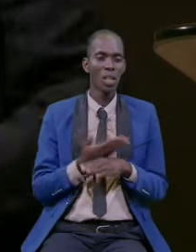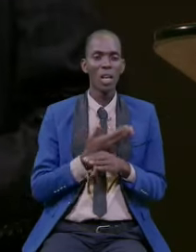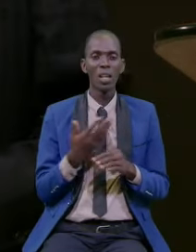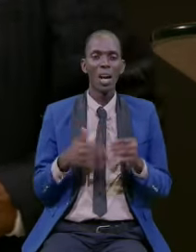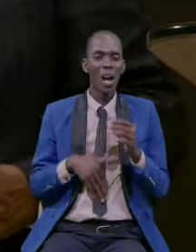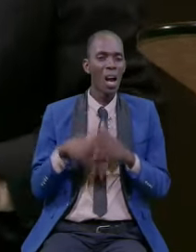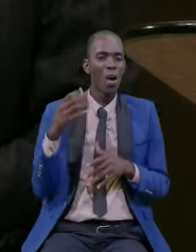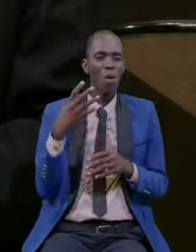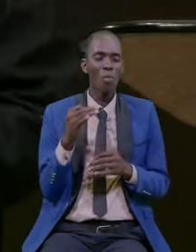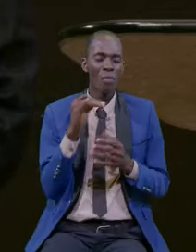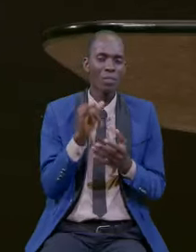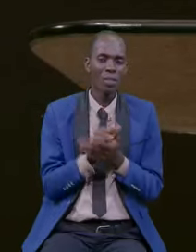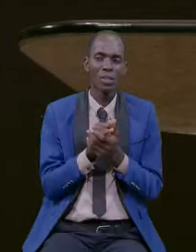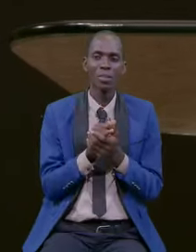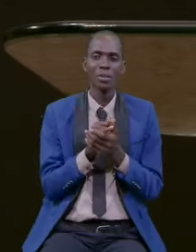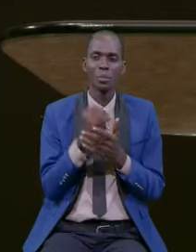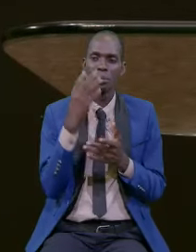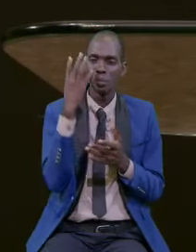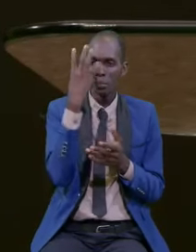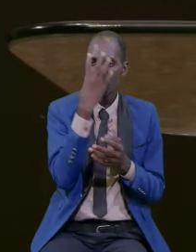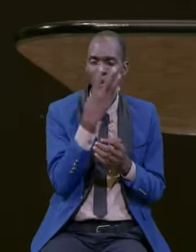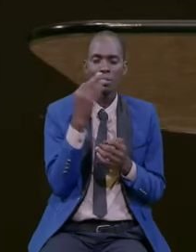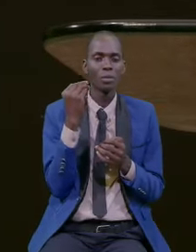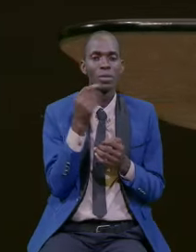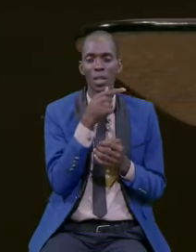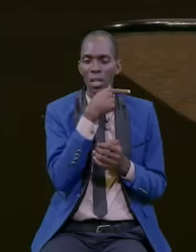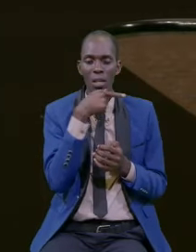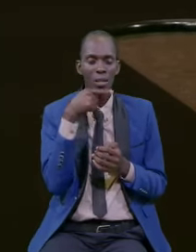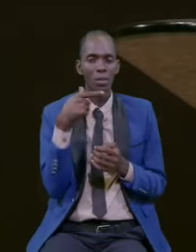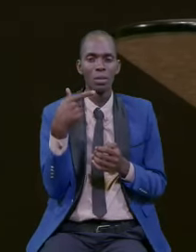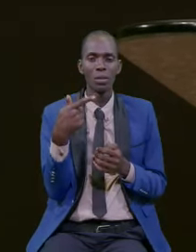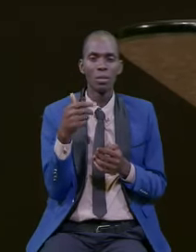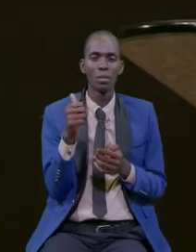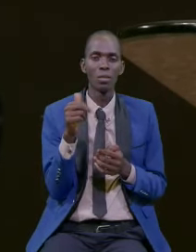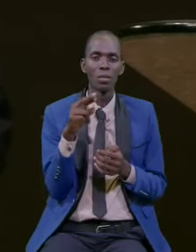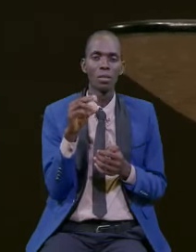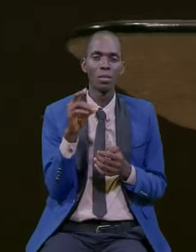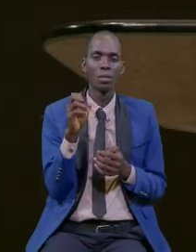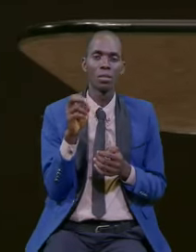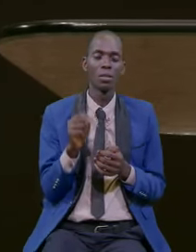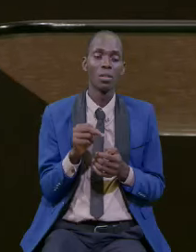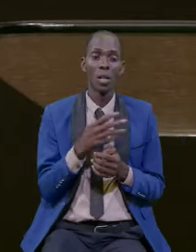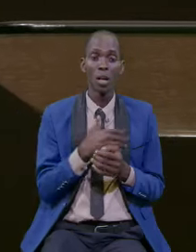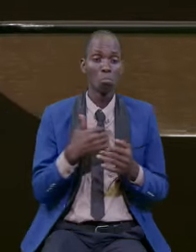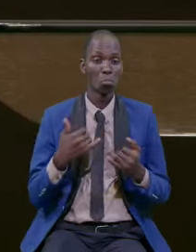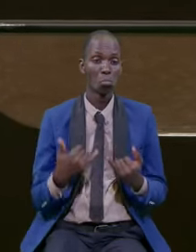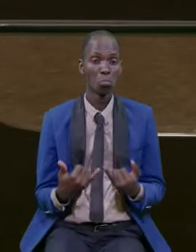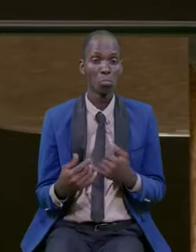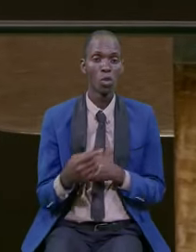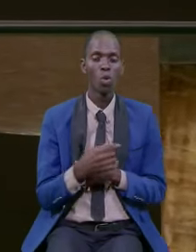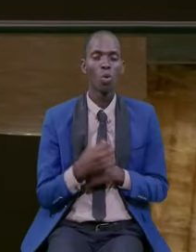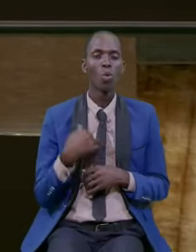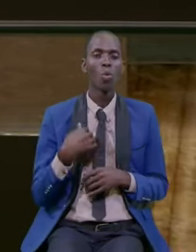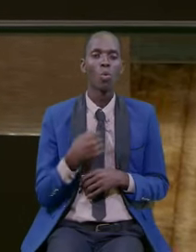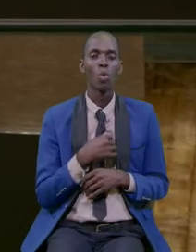of that beautiful garden. And today, we shouldn't go the